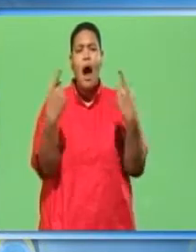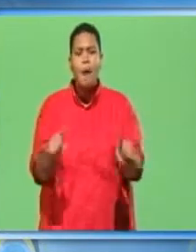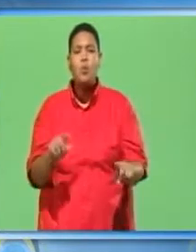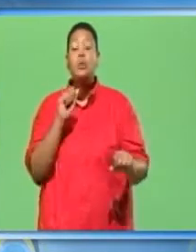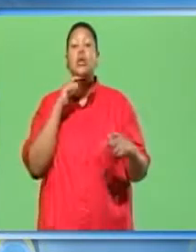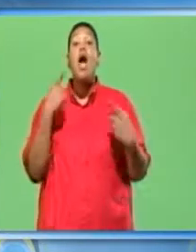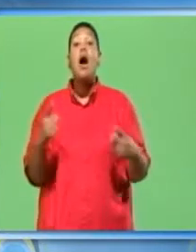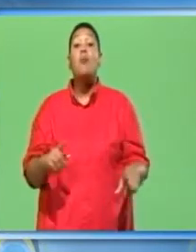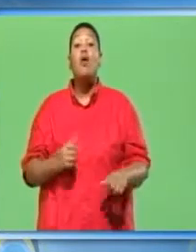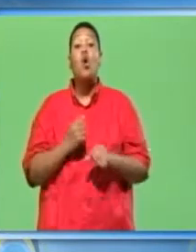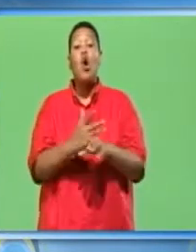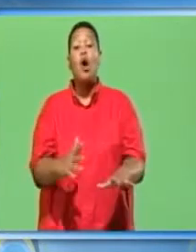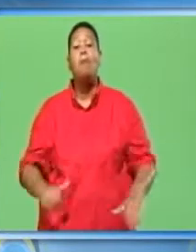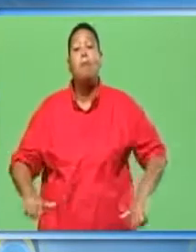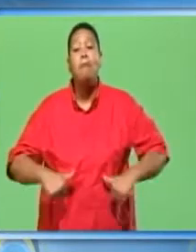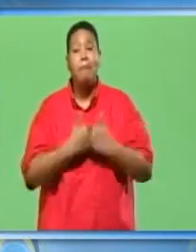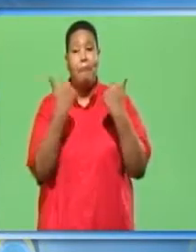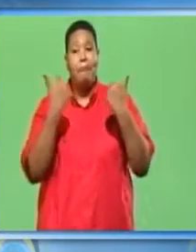an accident.